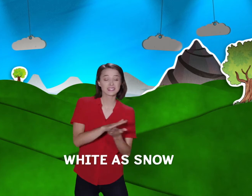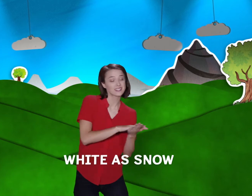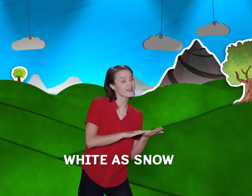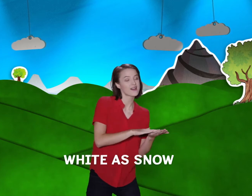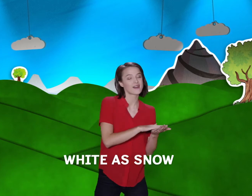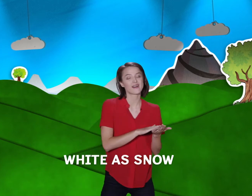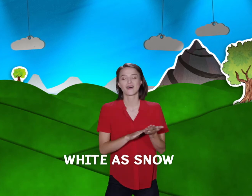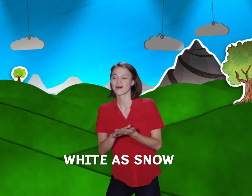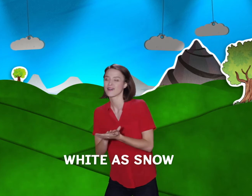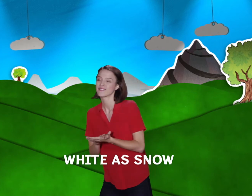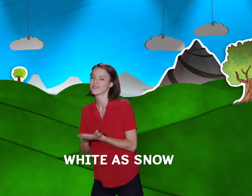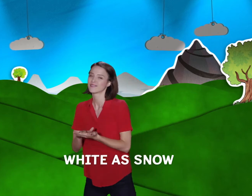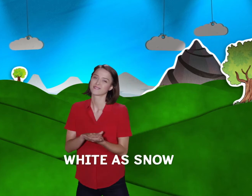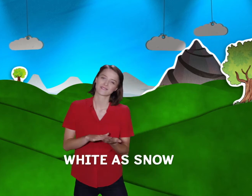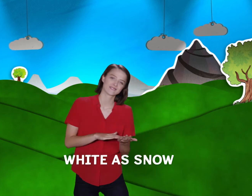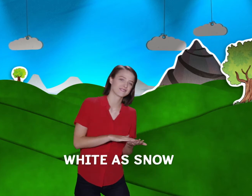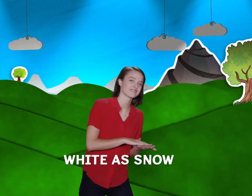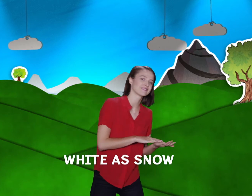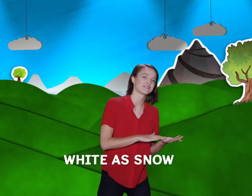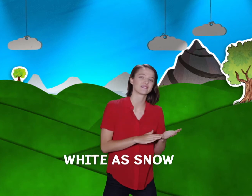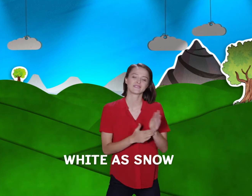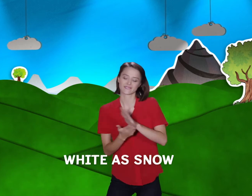White as snow.